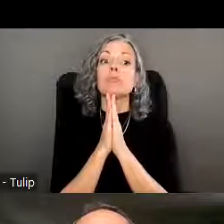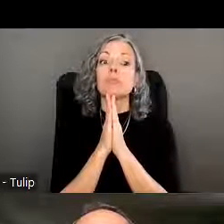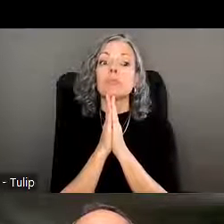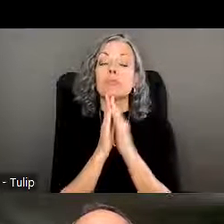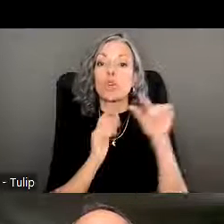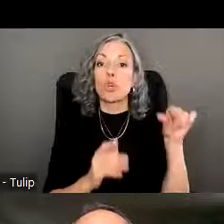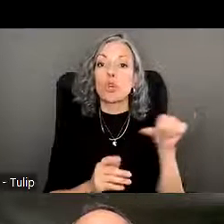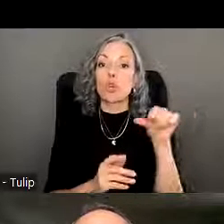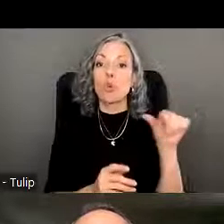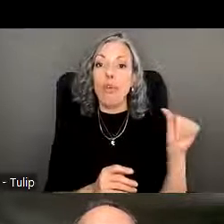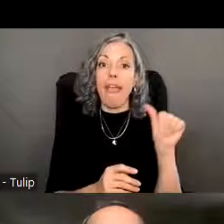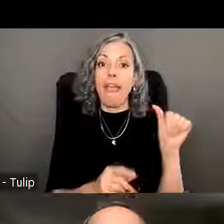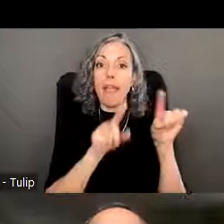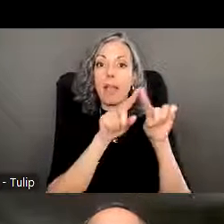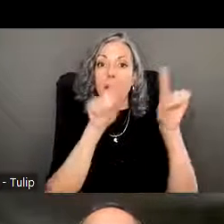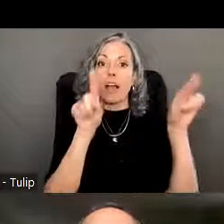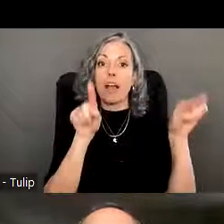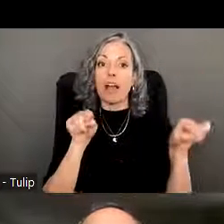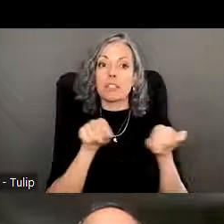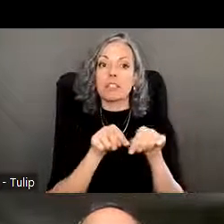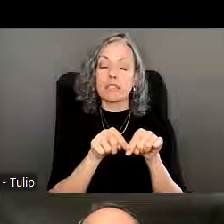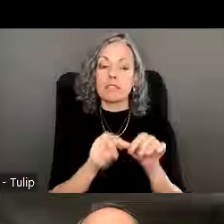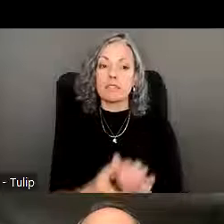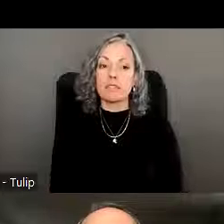Q&A box. Okay.